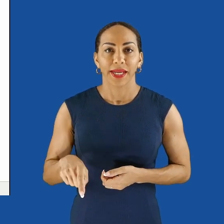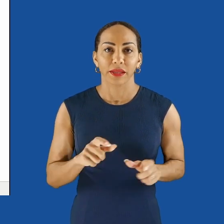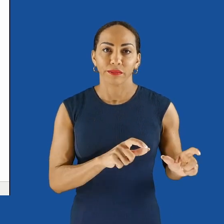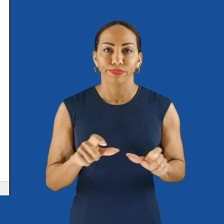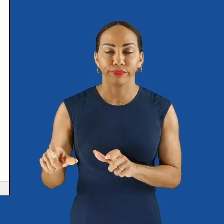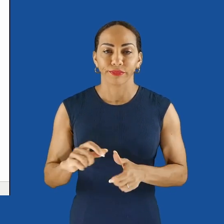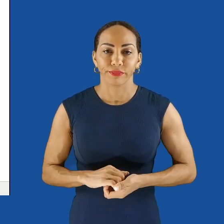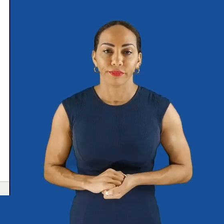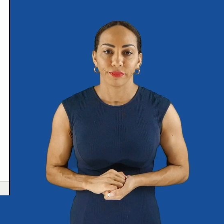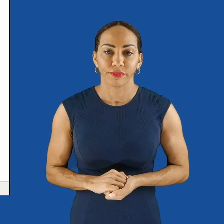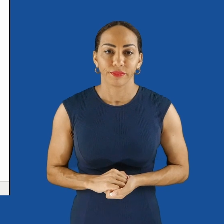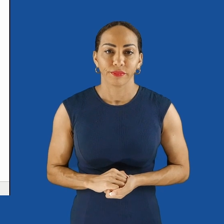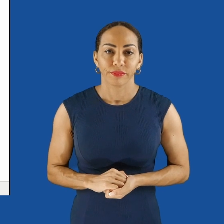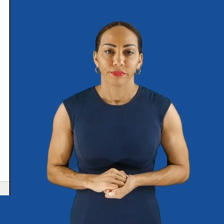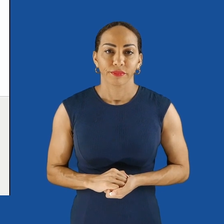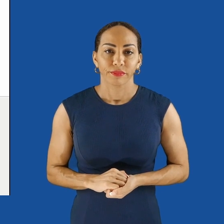Continue.